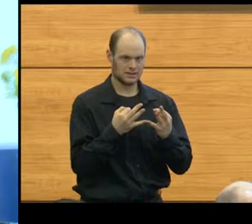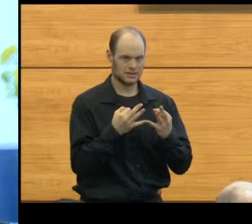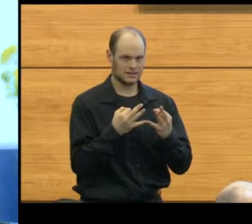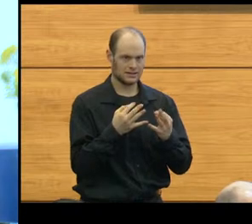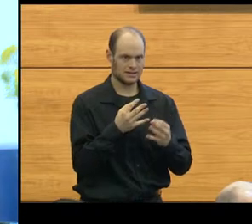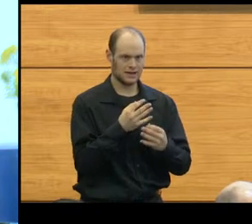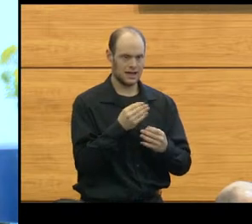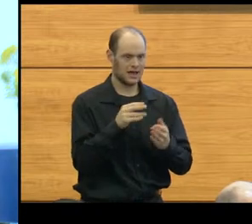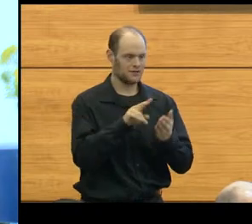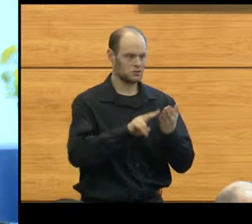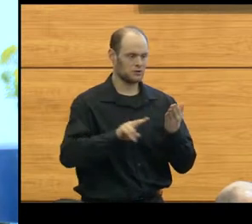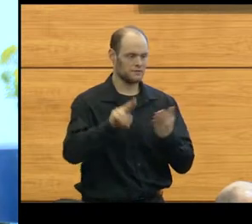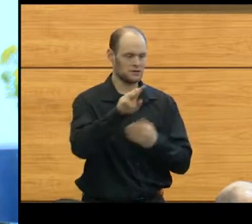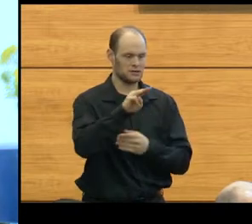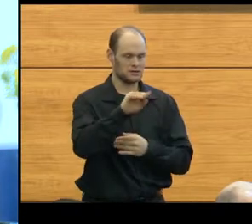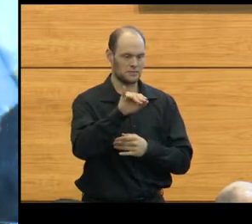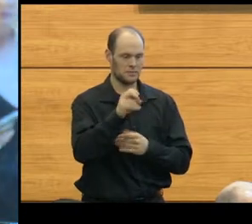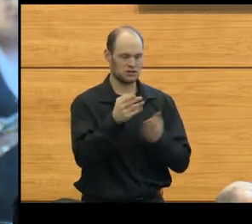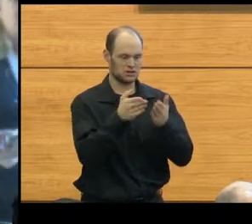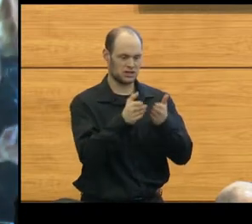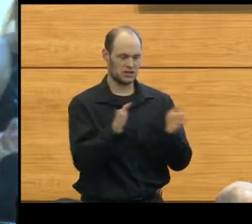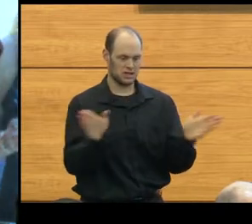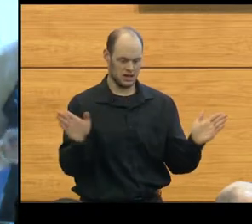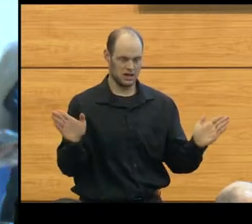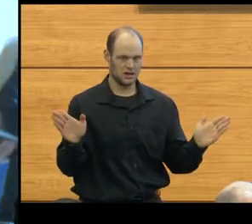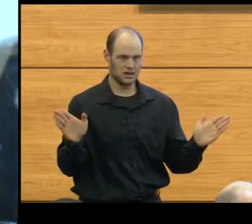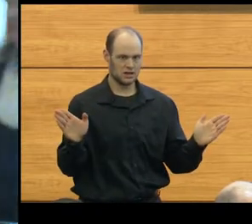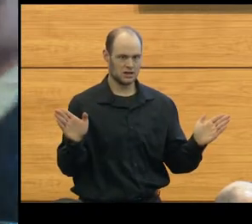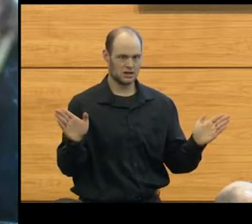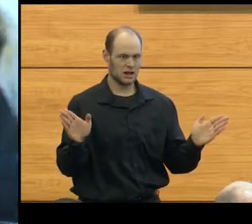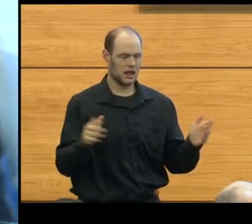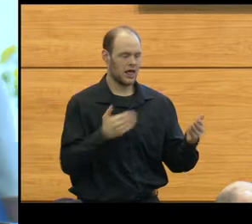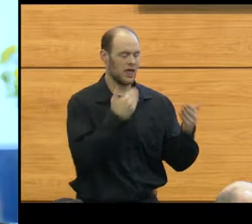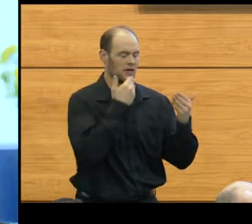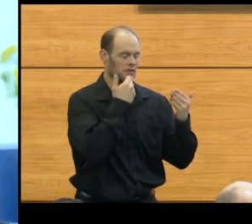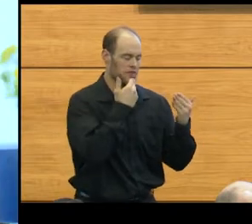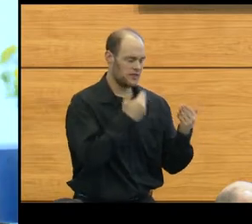and the University of Michigan, thanks you.